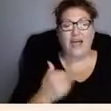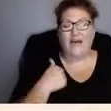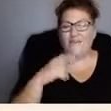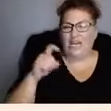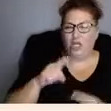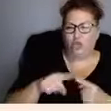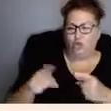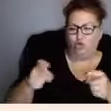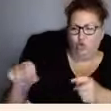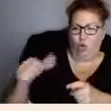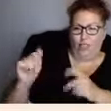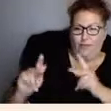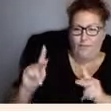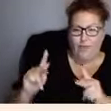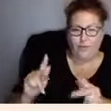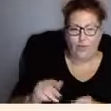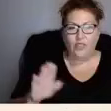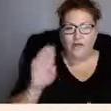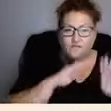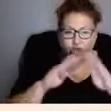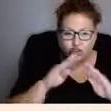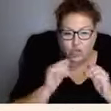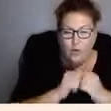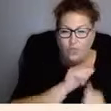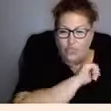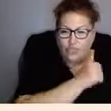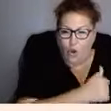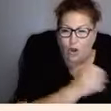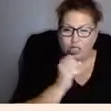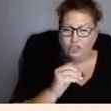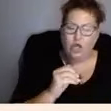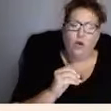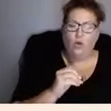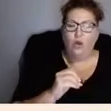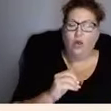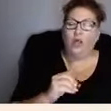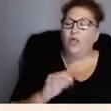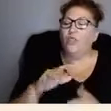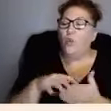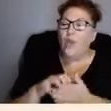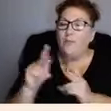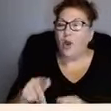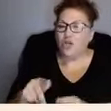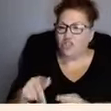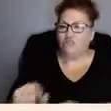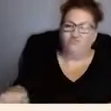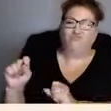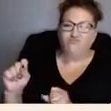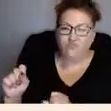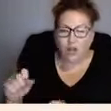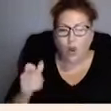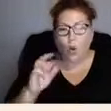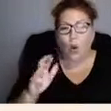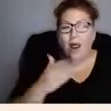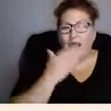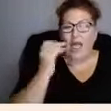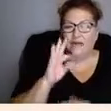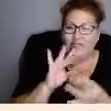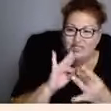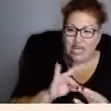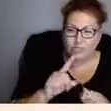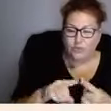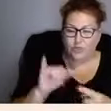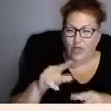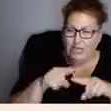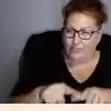others. They're frustrated with authority, so they take it out on a weakened person, or a lack of attachment to the dependent person. These are things we